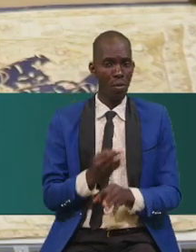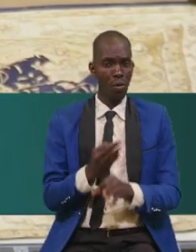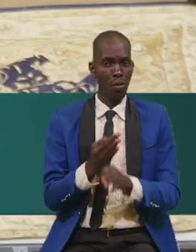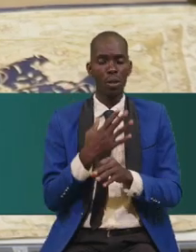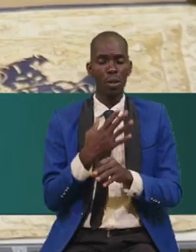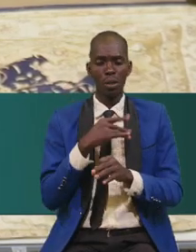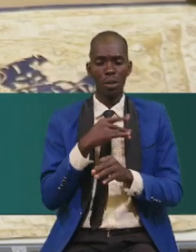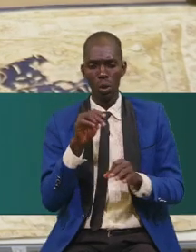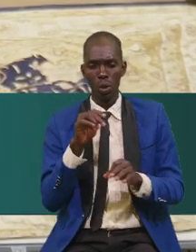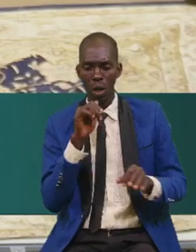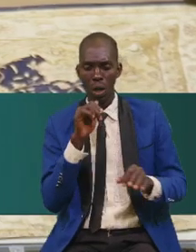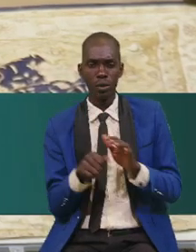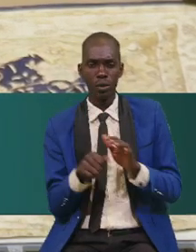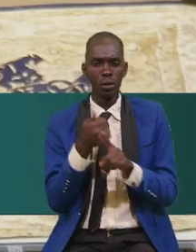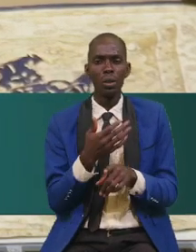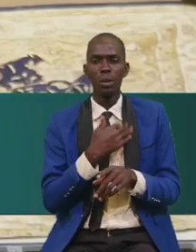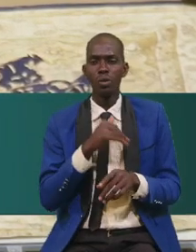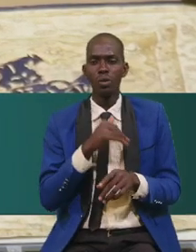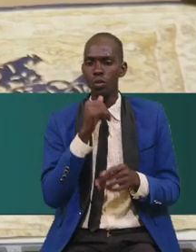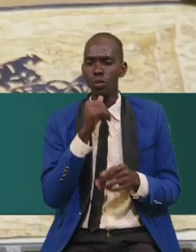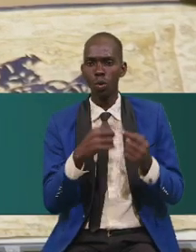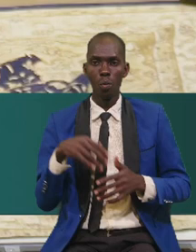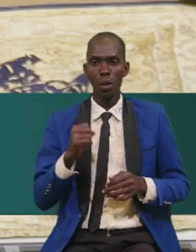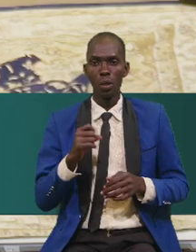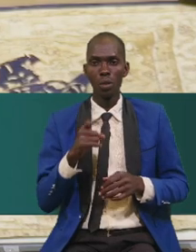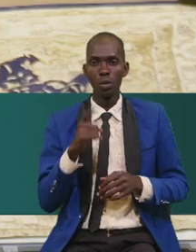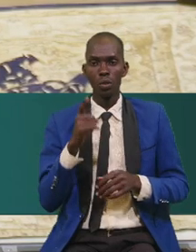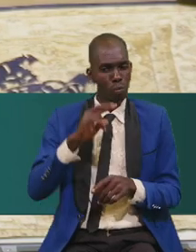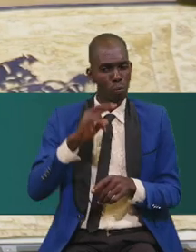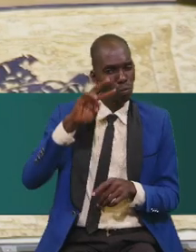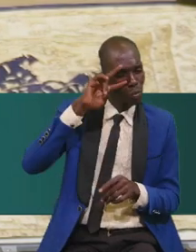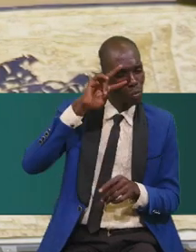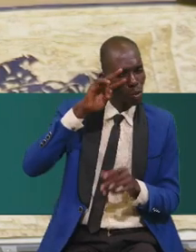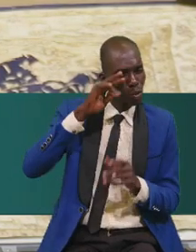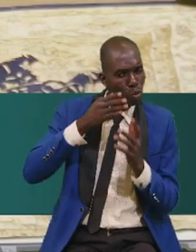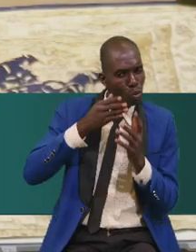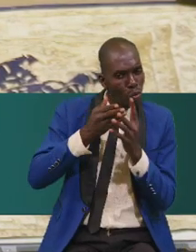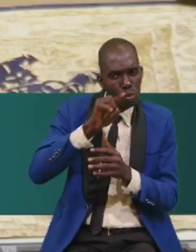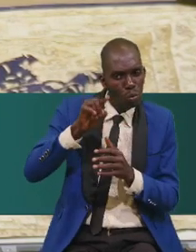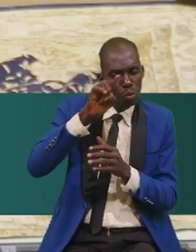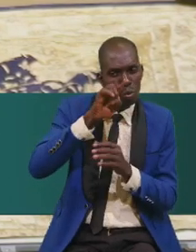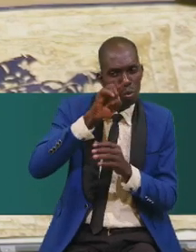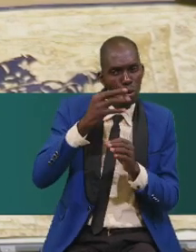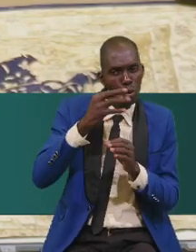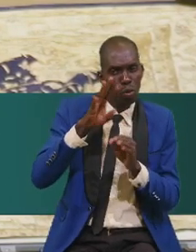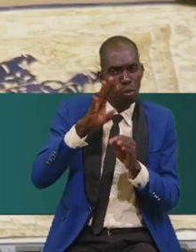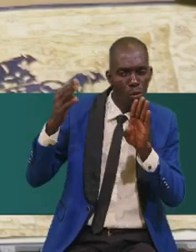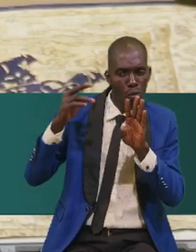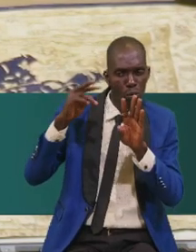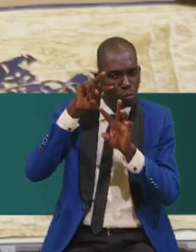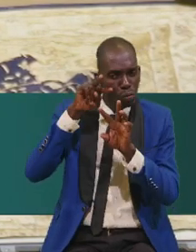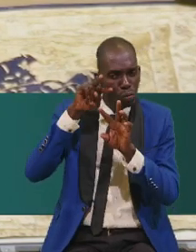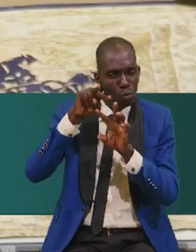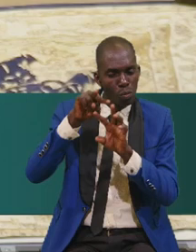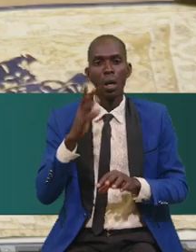even come out, and you're peeping through the hole of your key, of your door key, are they still there or have